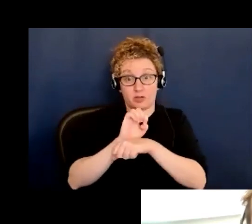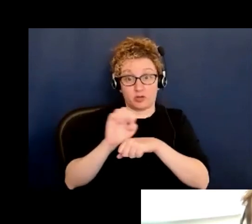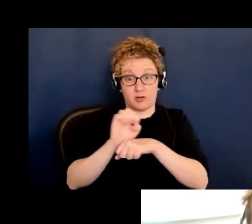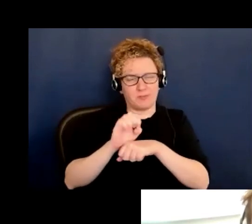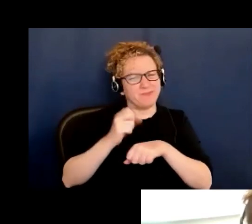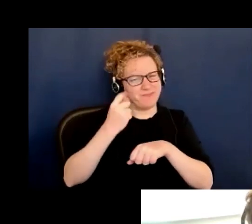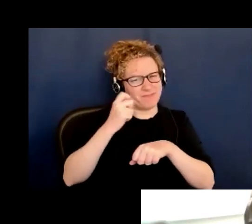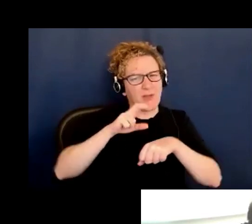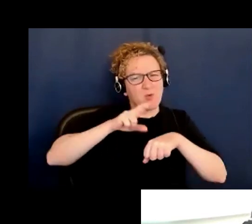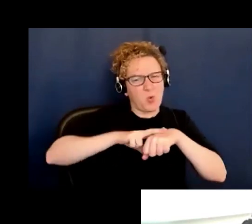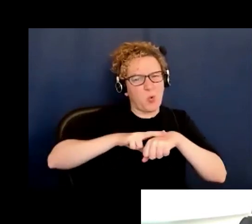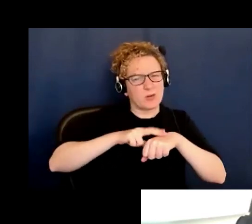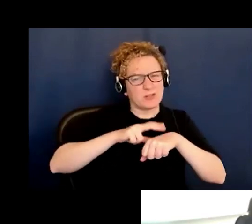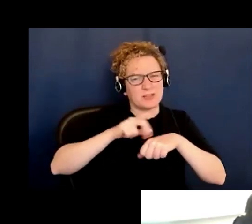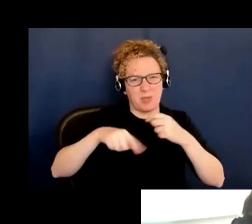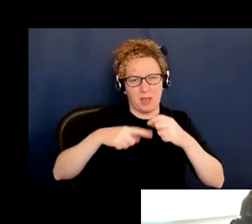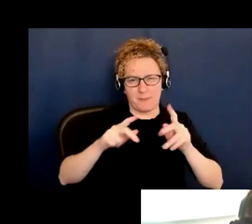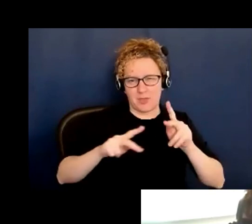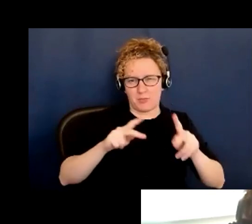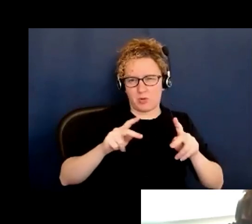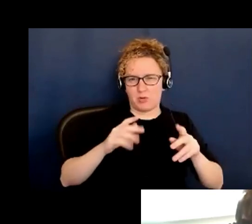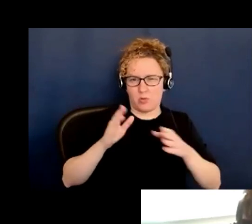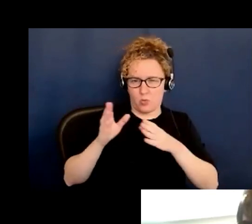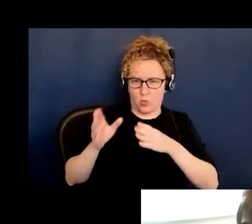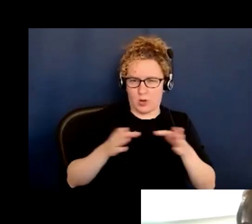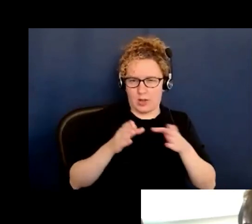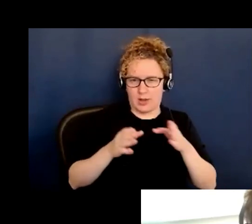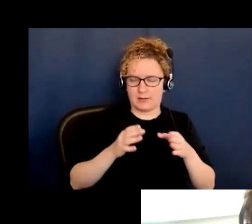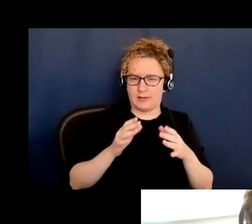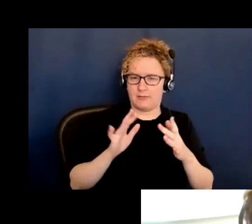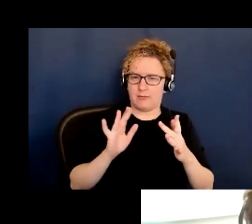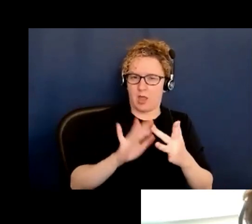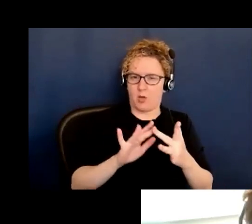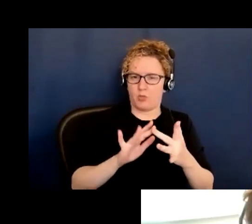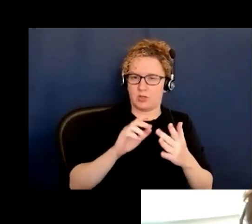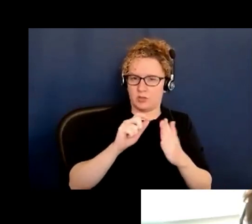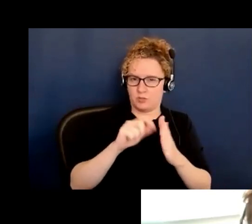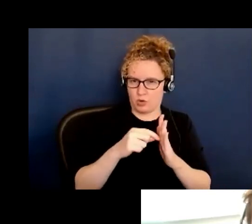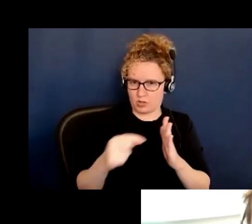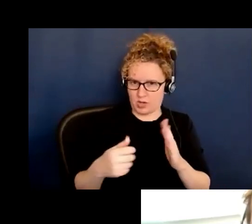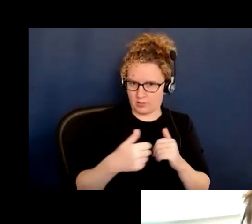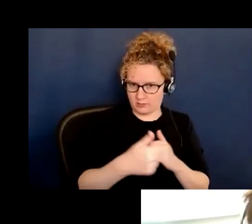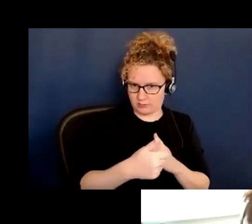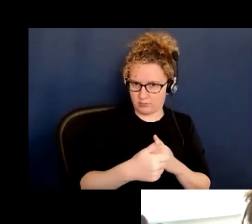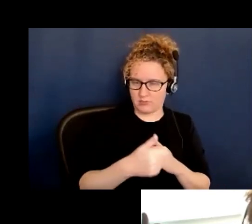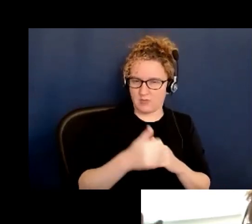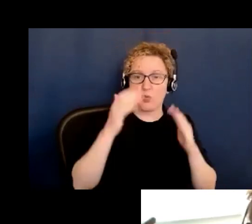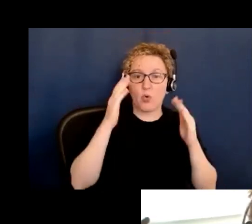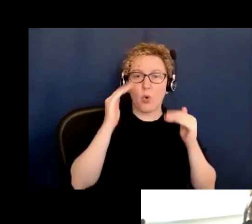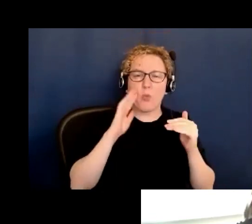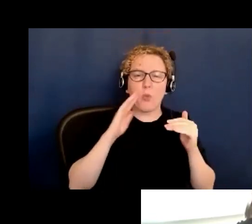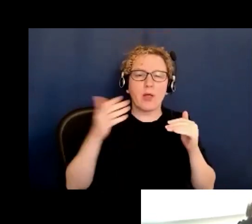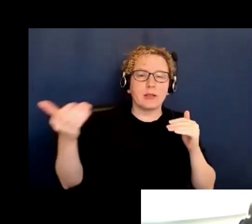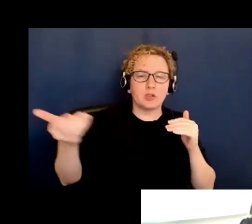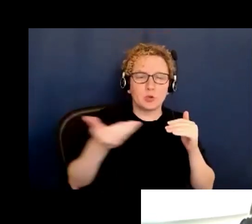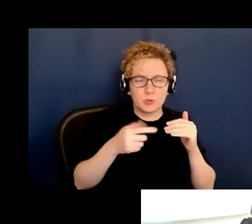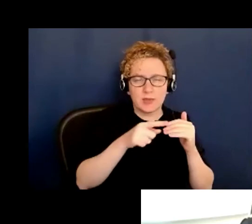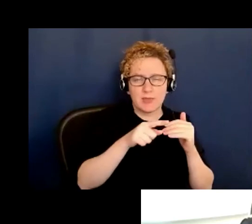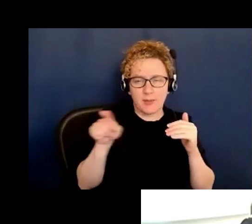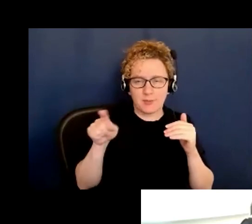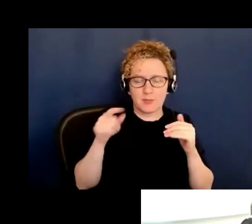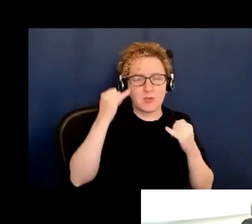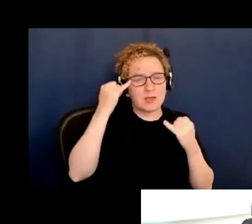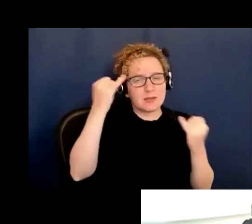students organizing, or people organizing their own outreach project. And then we hope that that will also introduce them to the idea of working in